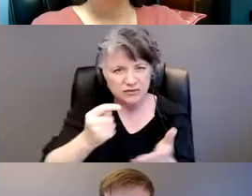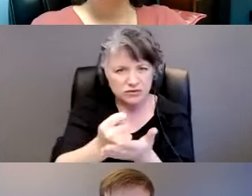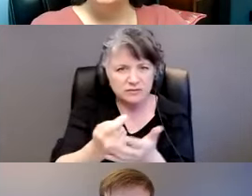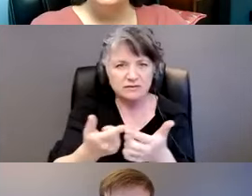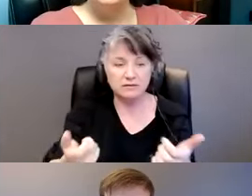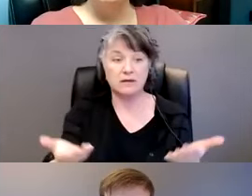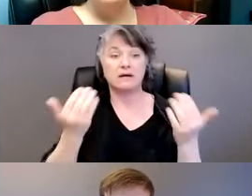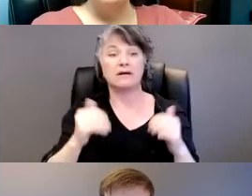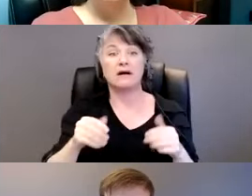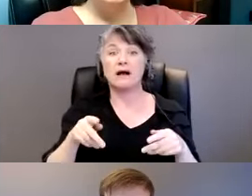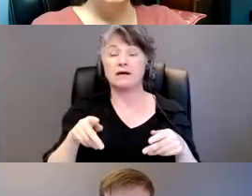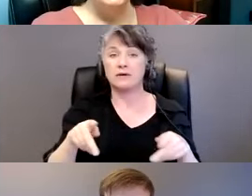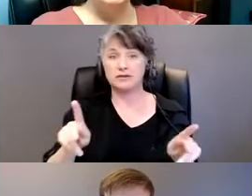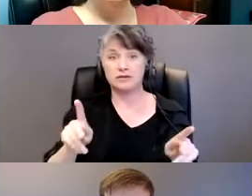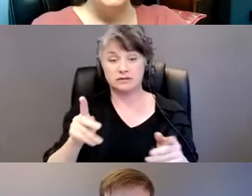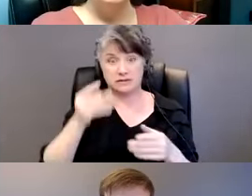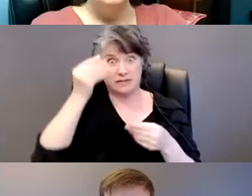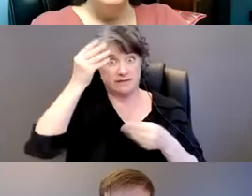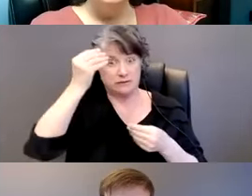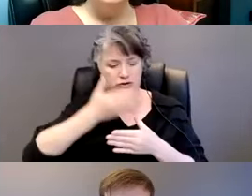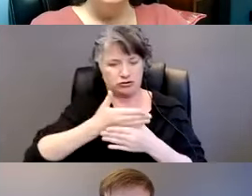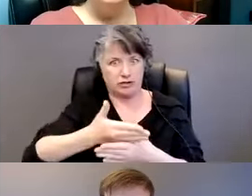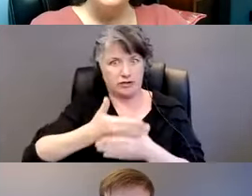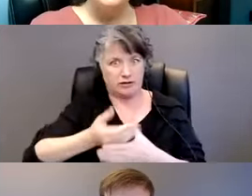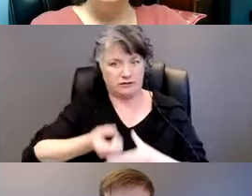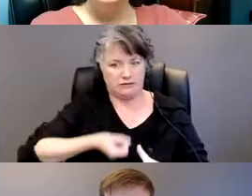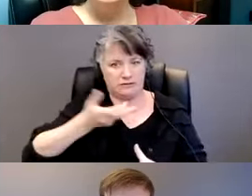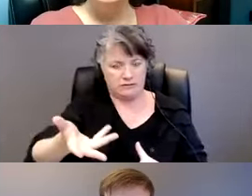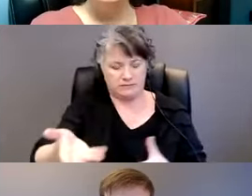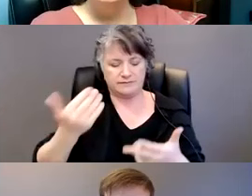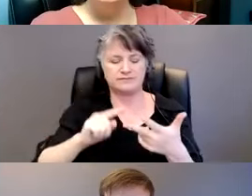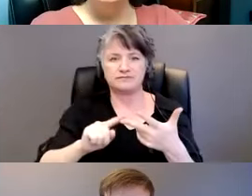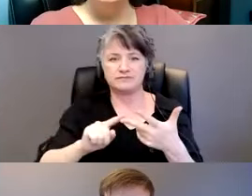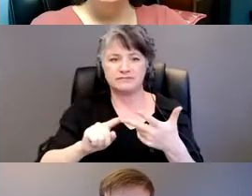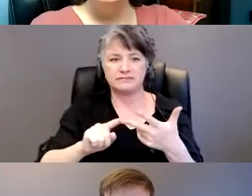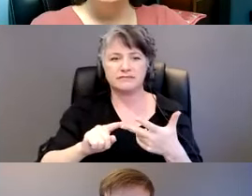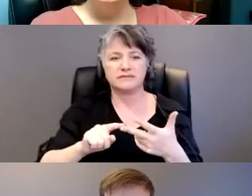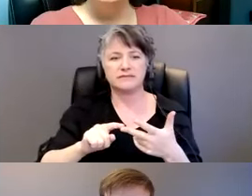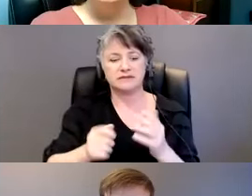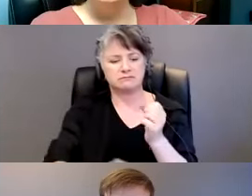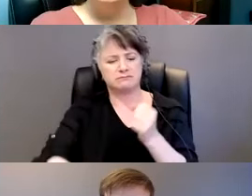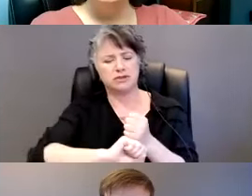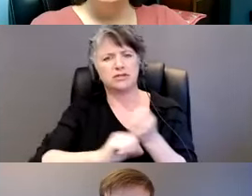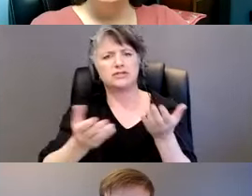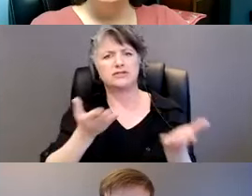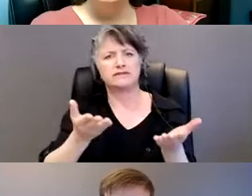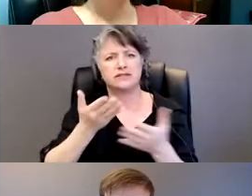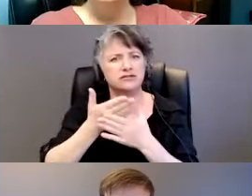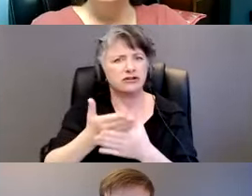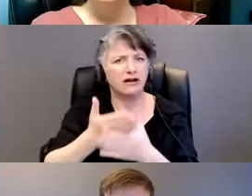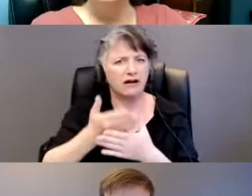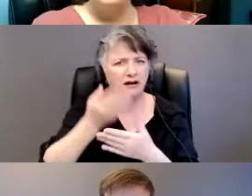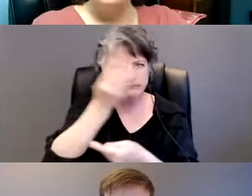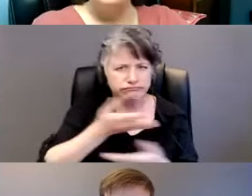information falls under that as well. Capacity to consent for support services such as personal support workers and